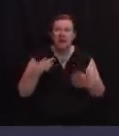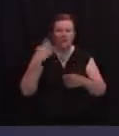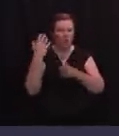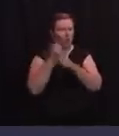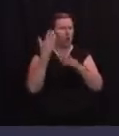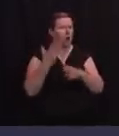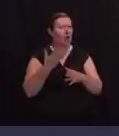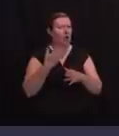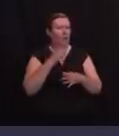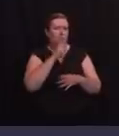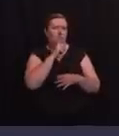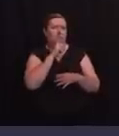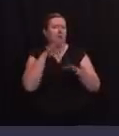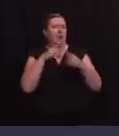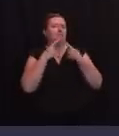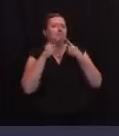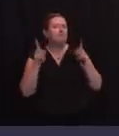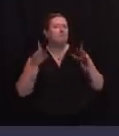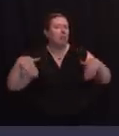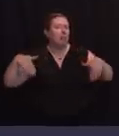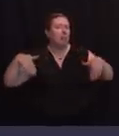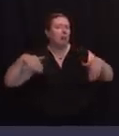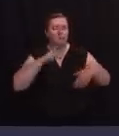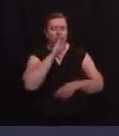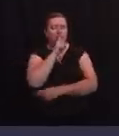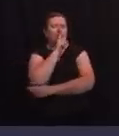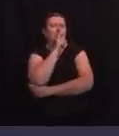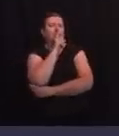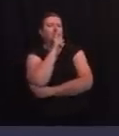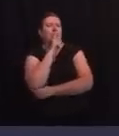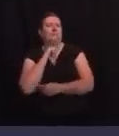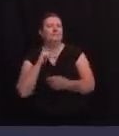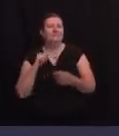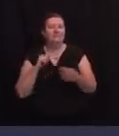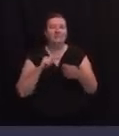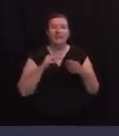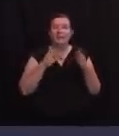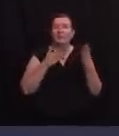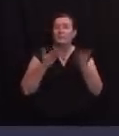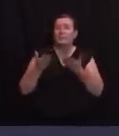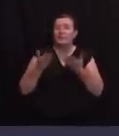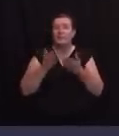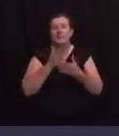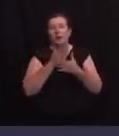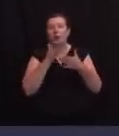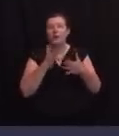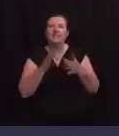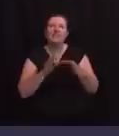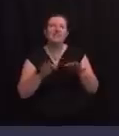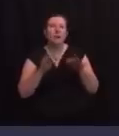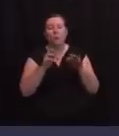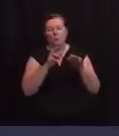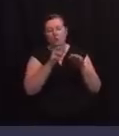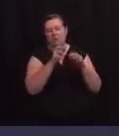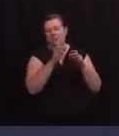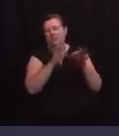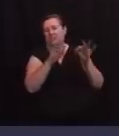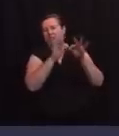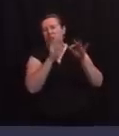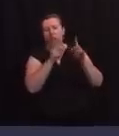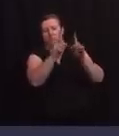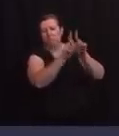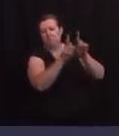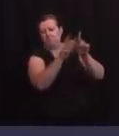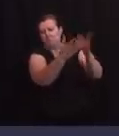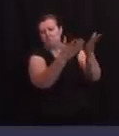yet, but we have a winner, and that person is going to bring a significant, a partner of some sort, and very excited to do that. I